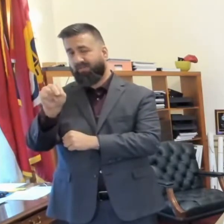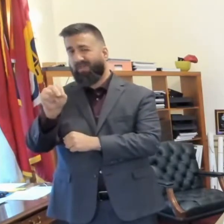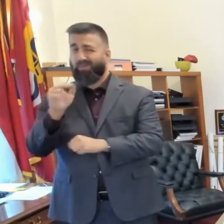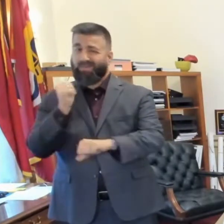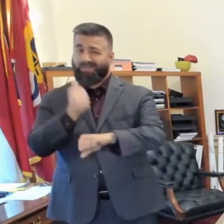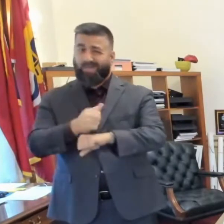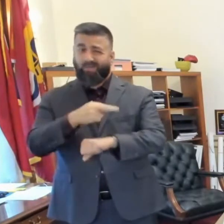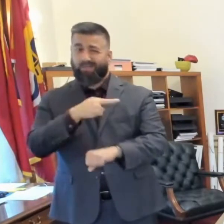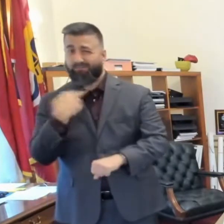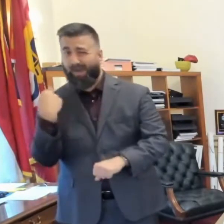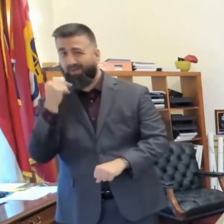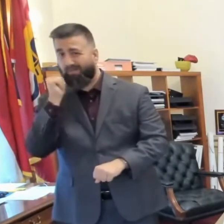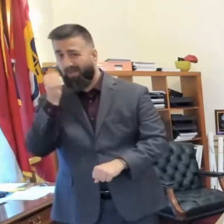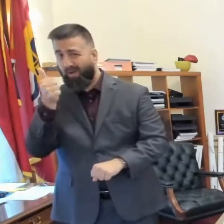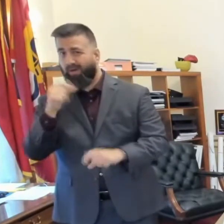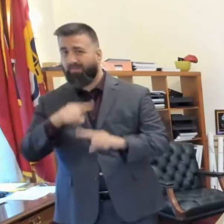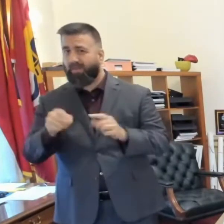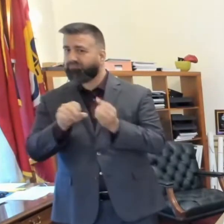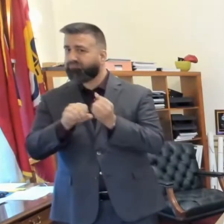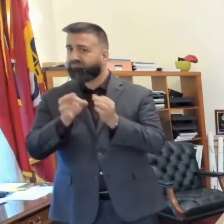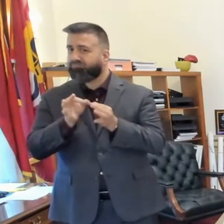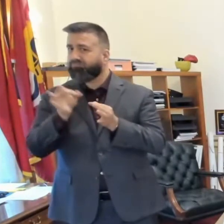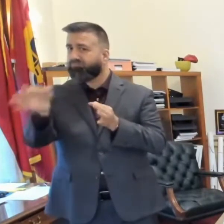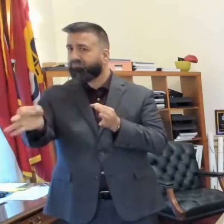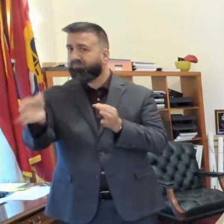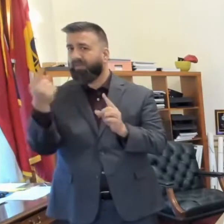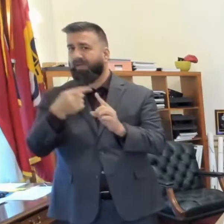tomorrow. And that eviction moratorium